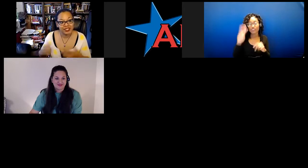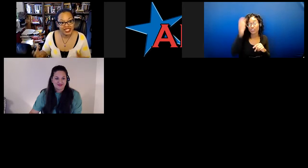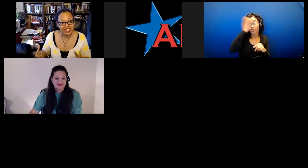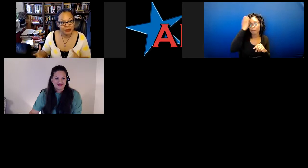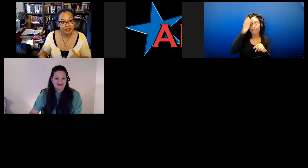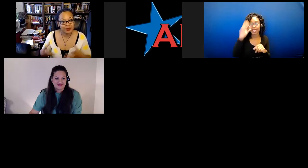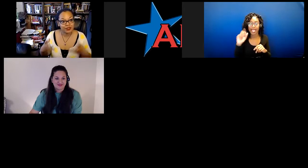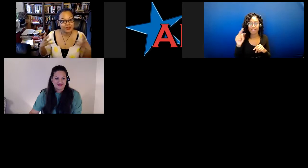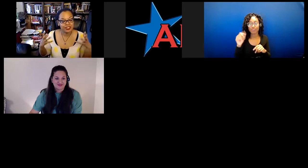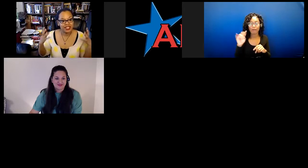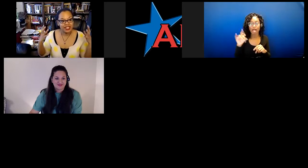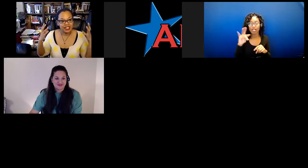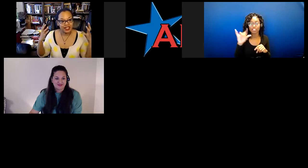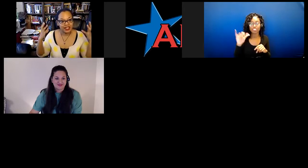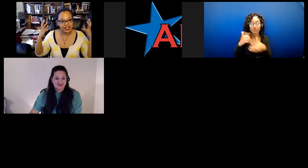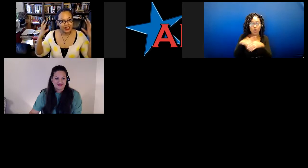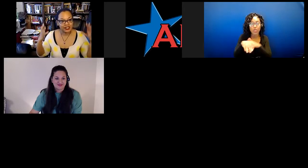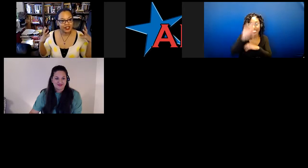into Egypt, and there was sort of this